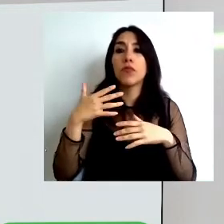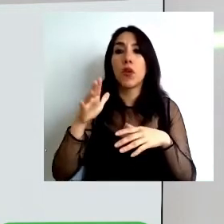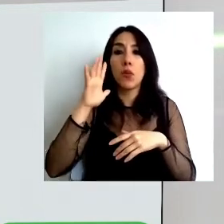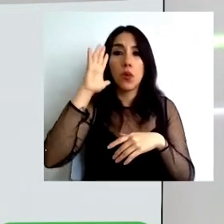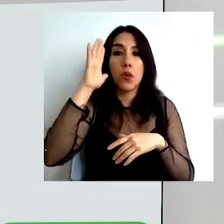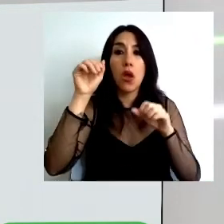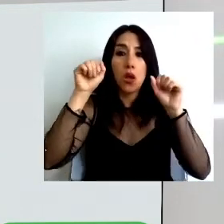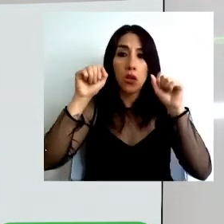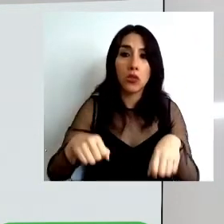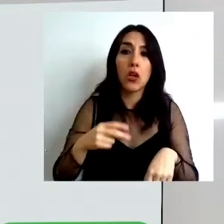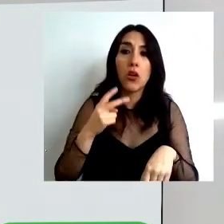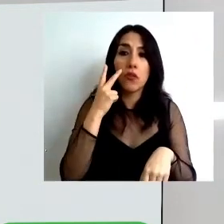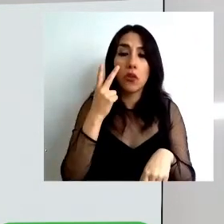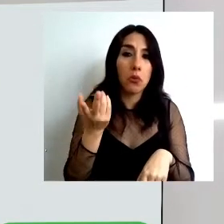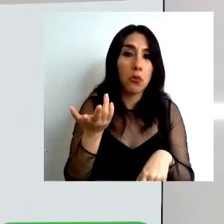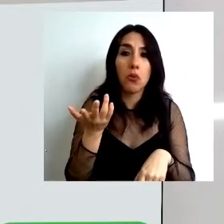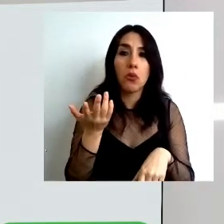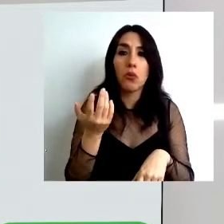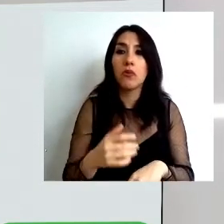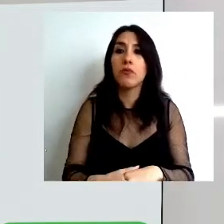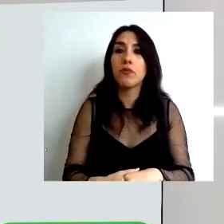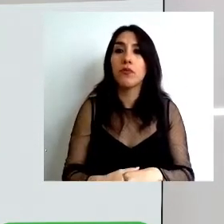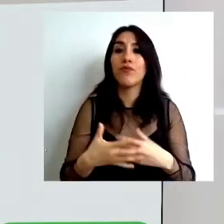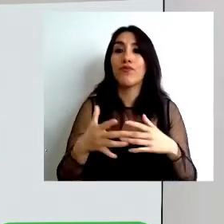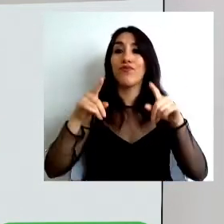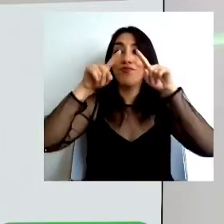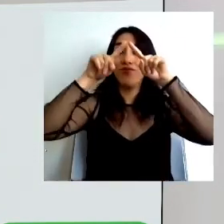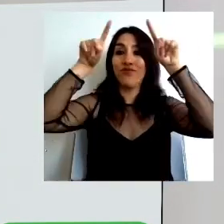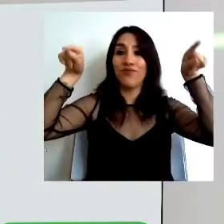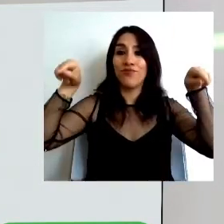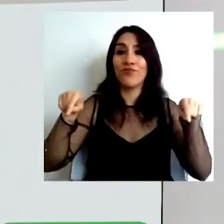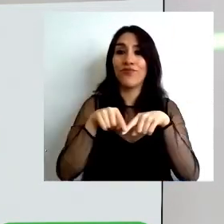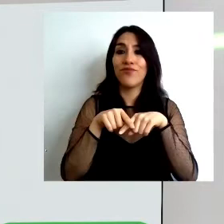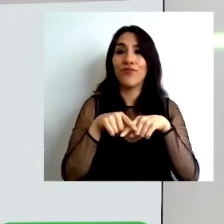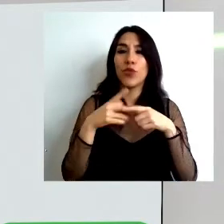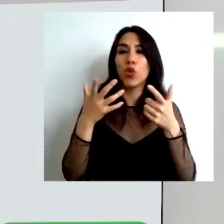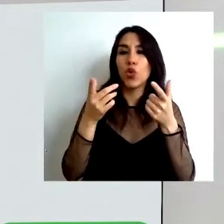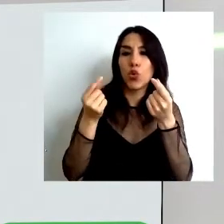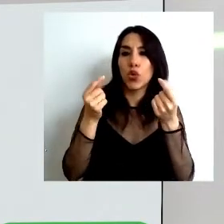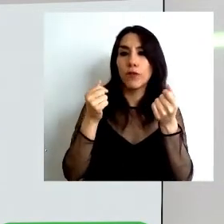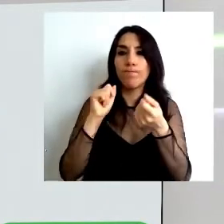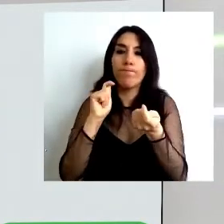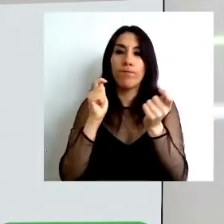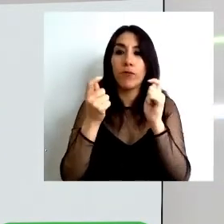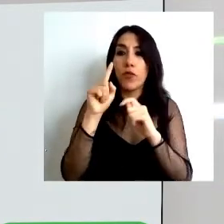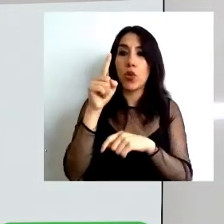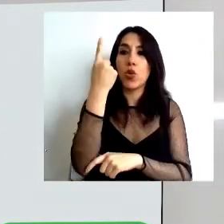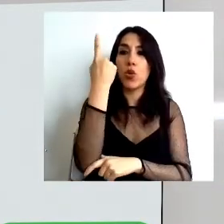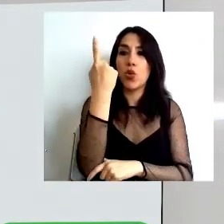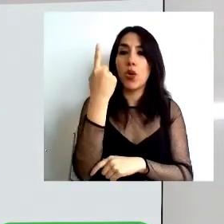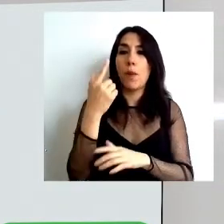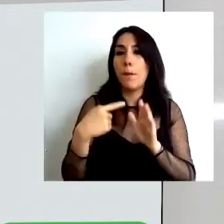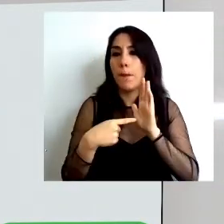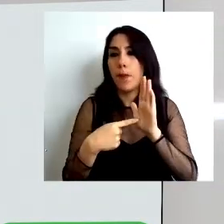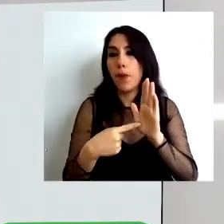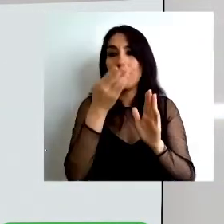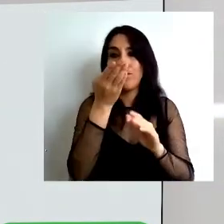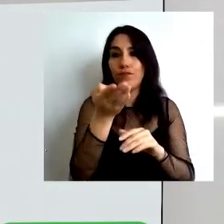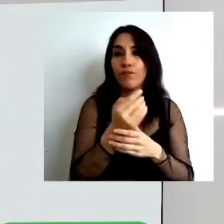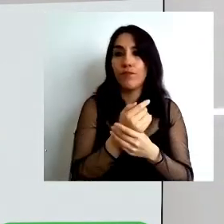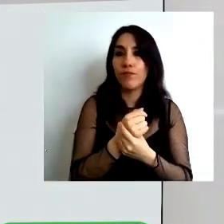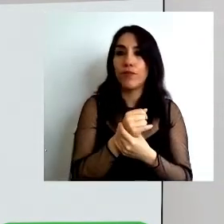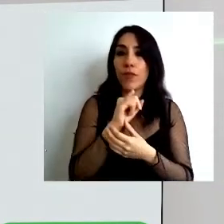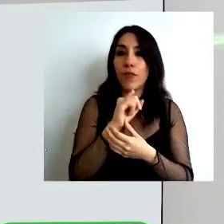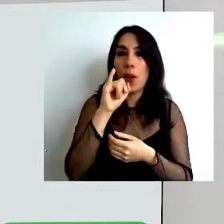The first example is Kaboom. This is an American NGO whose mission is to ensure that